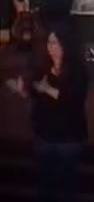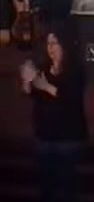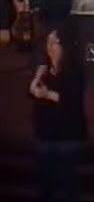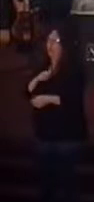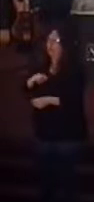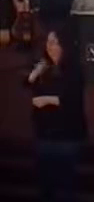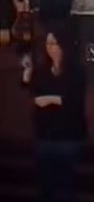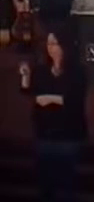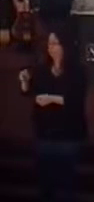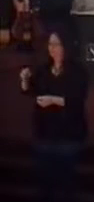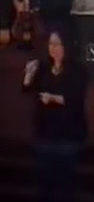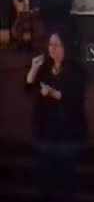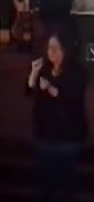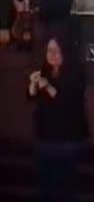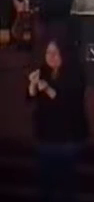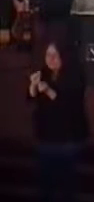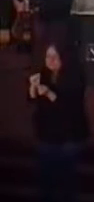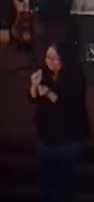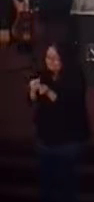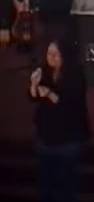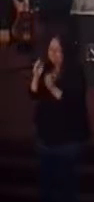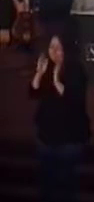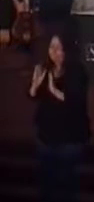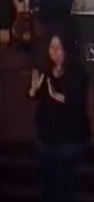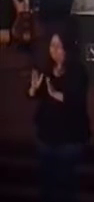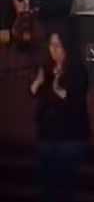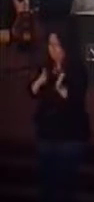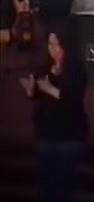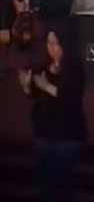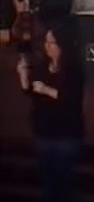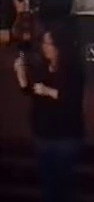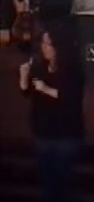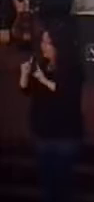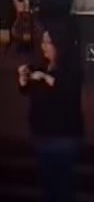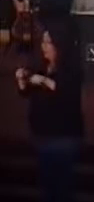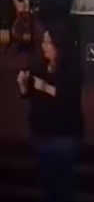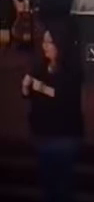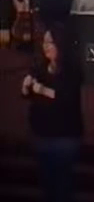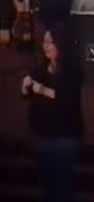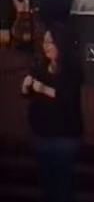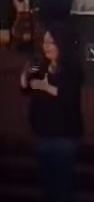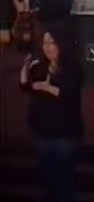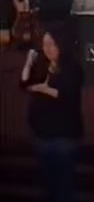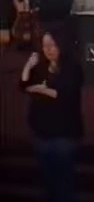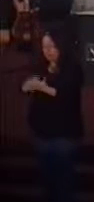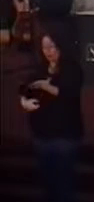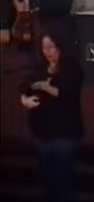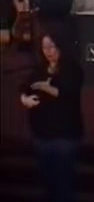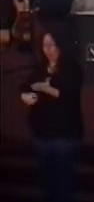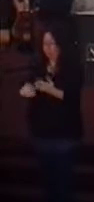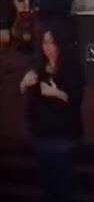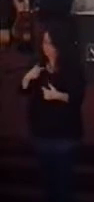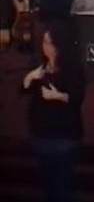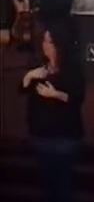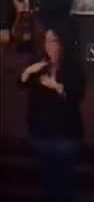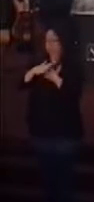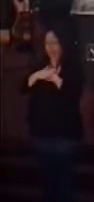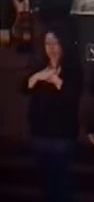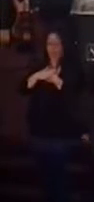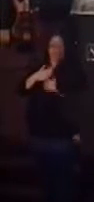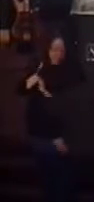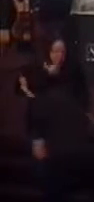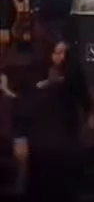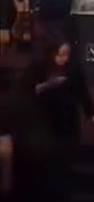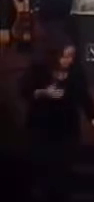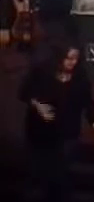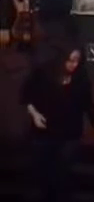us. She's very detail-oriented. She'll plan where we're going to go, how much it's going to cost, and it's really quite relaxing for me because